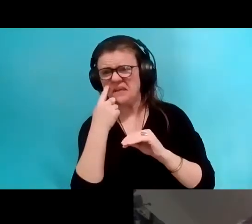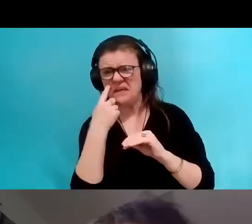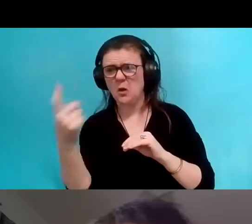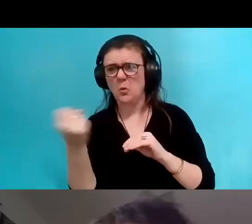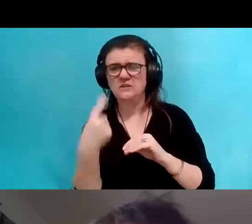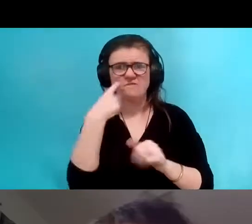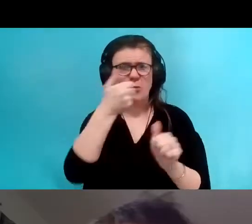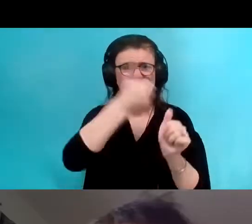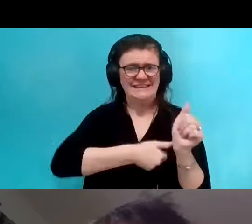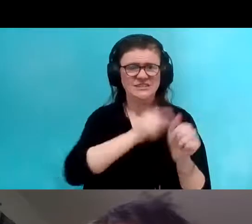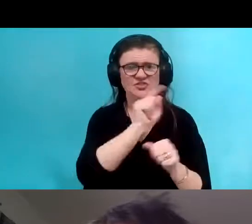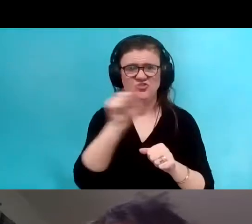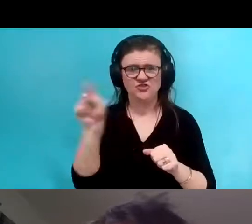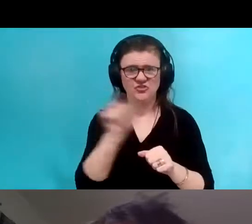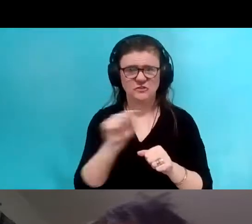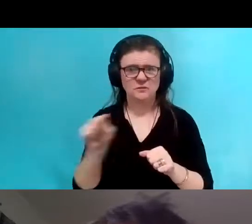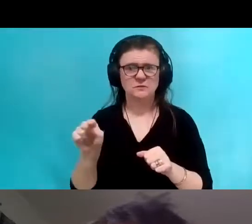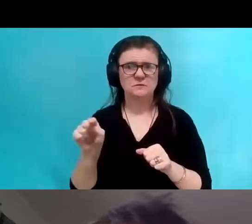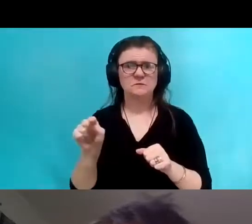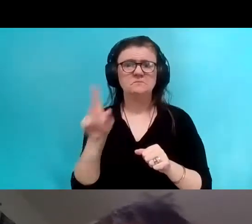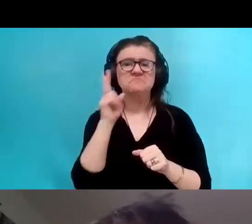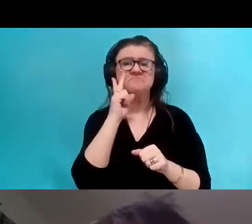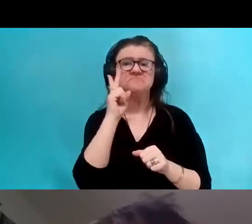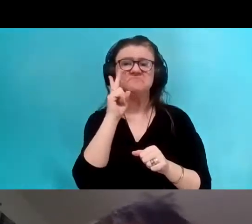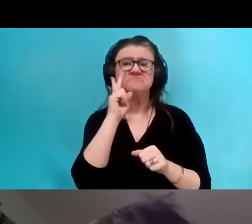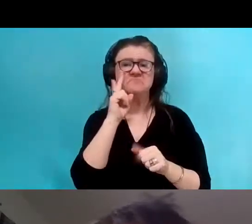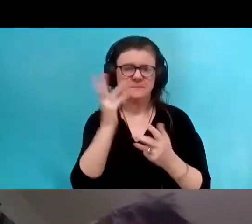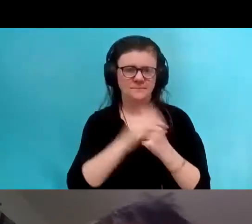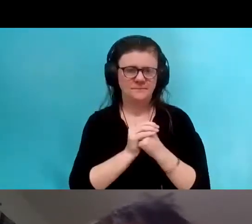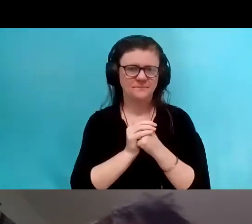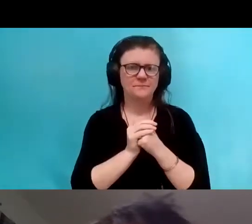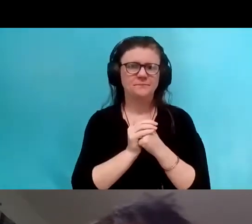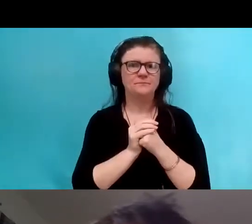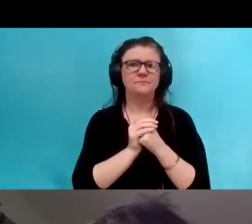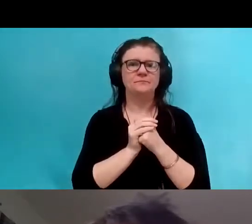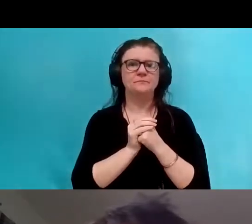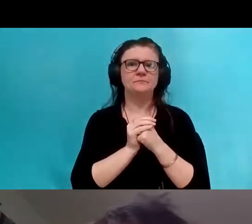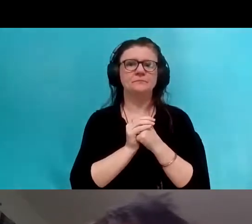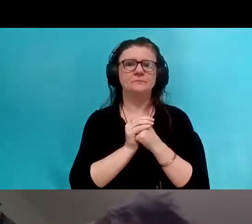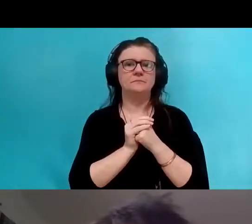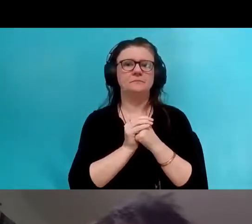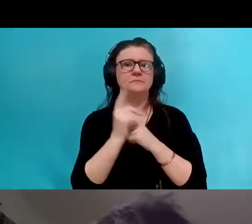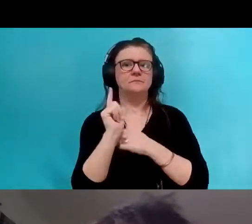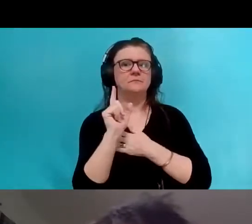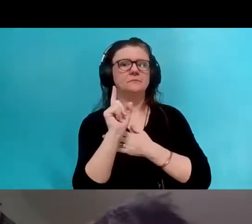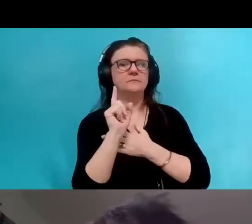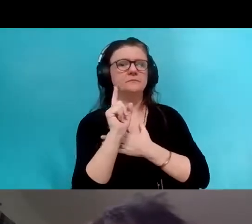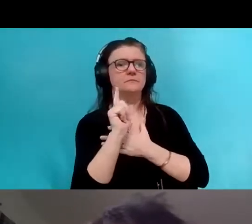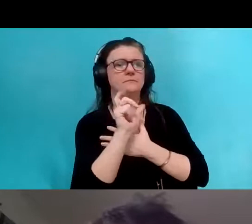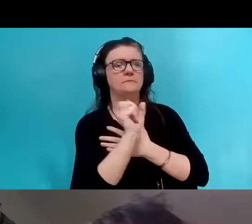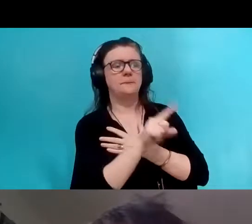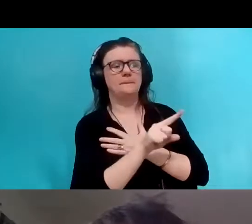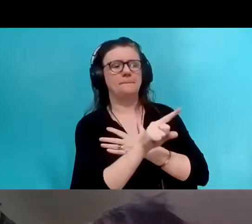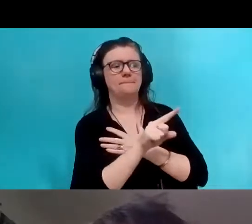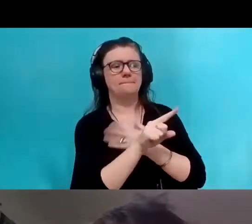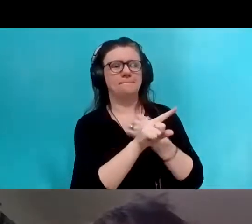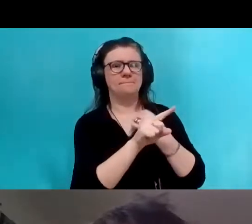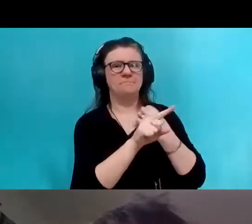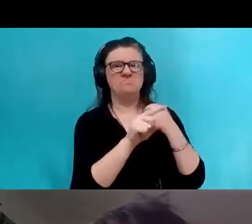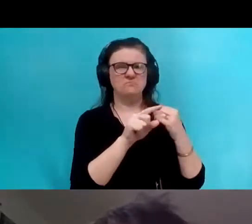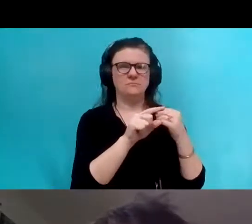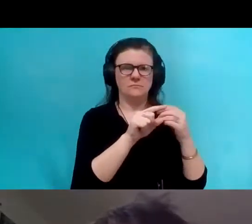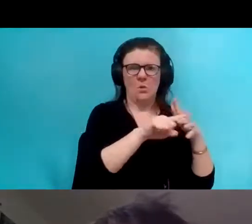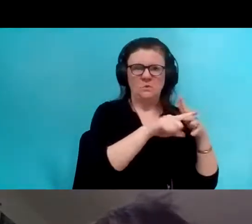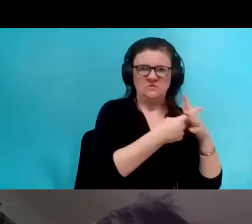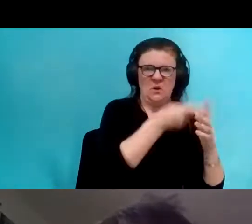So let's see how we go. So I'm going to start in the same order that we did